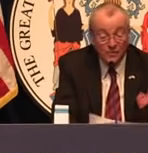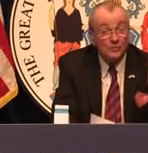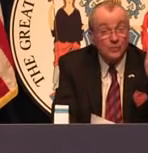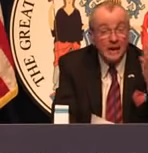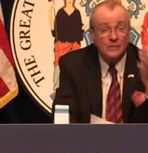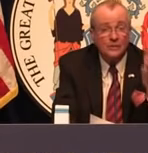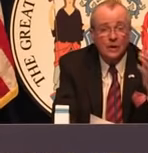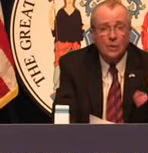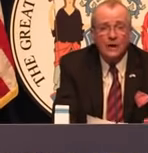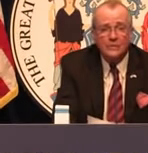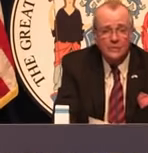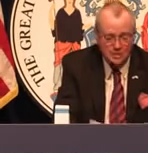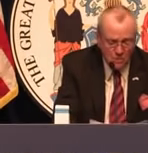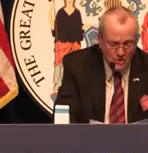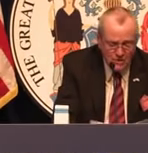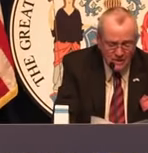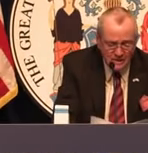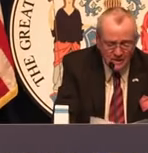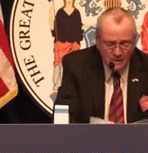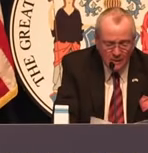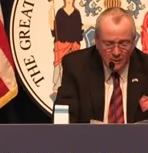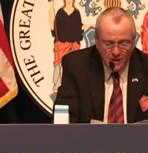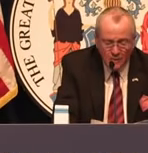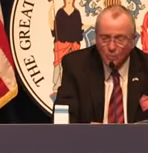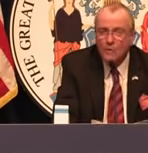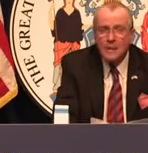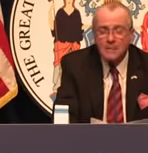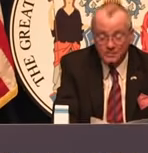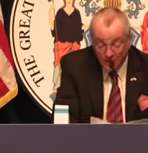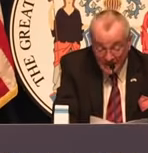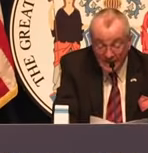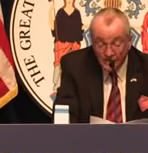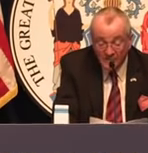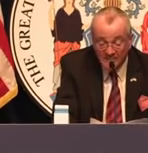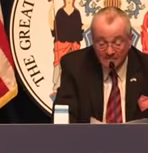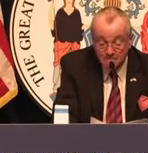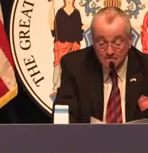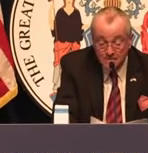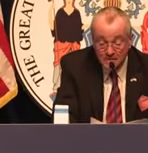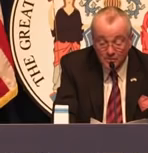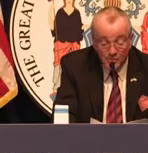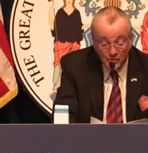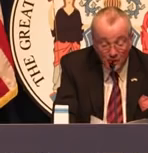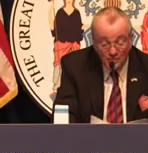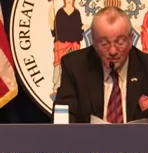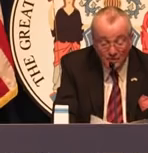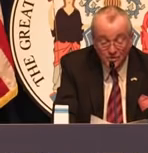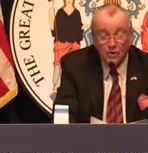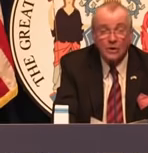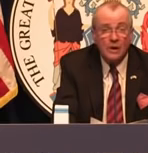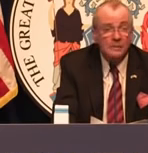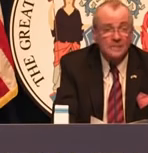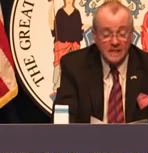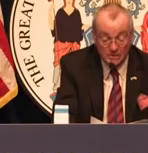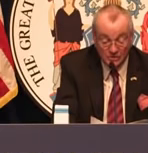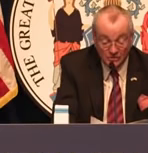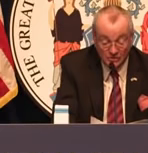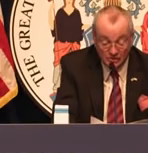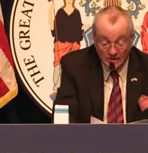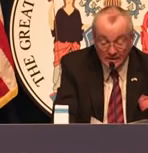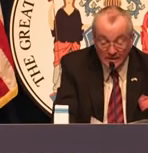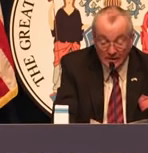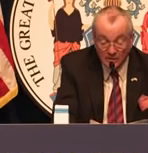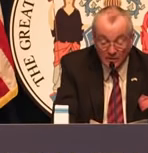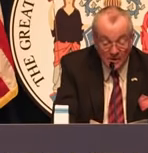But first, we have to see our way through this emergency. We have the roadmaps for getting us there through the thoughtful and strong recommendations